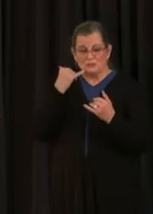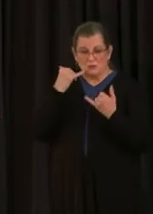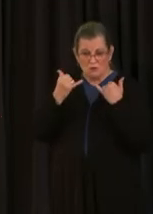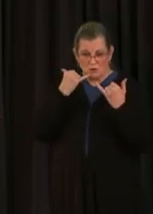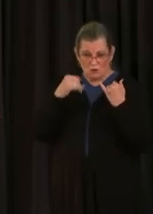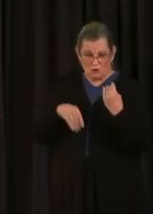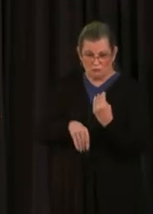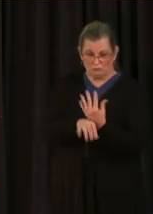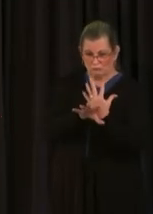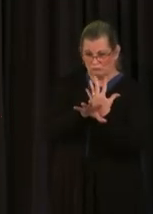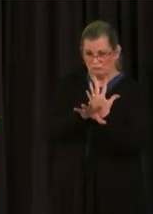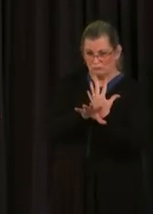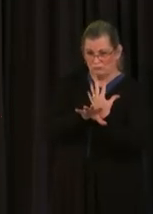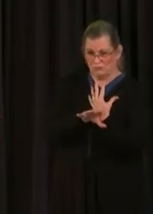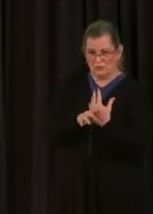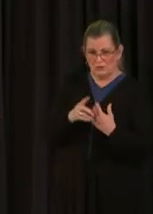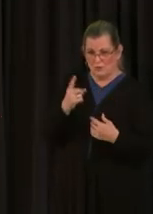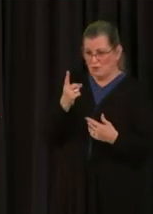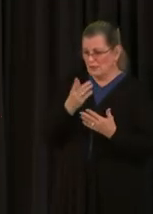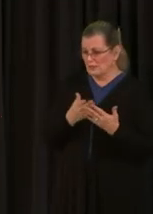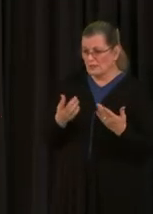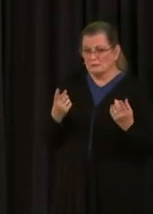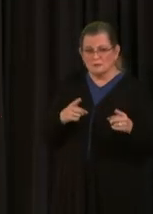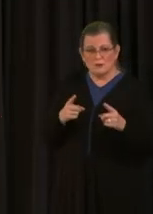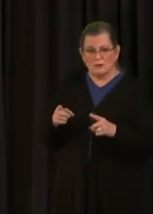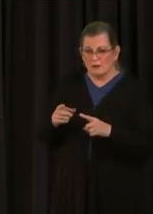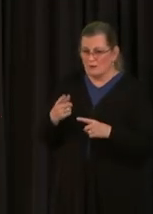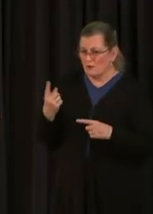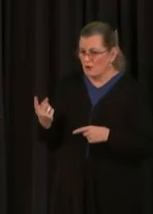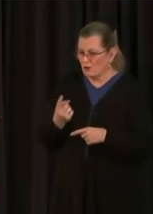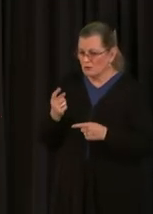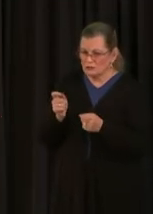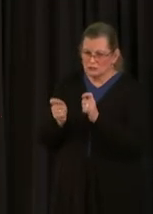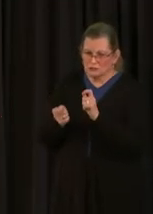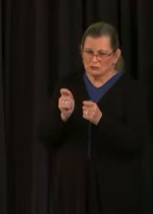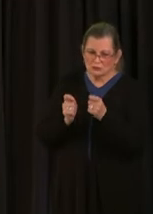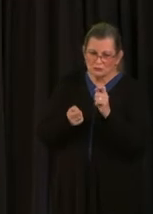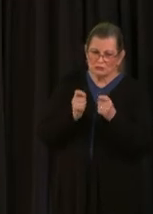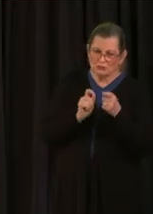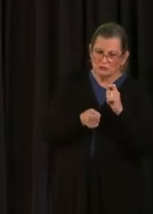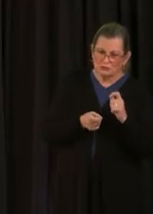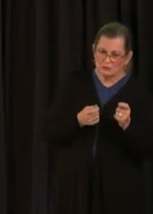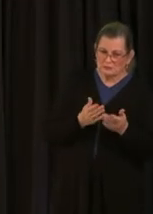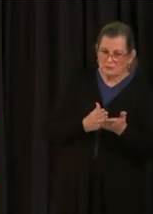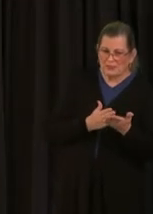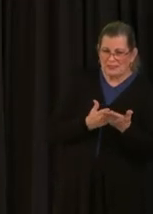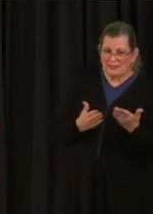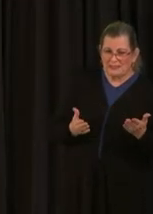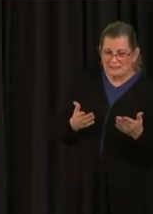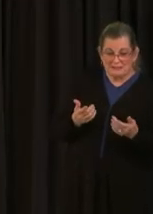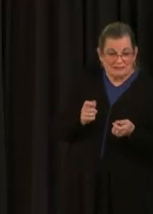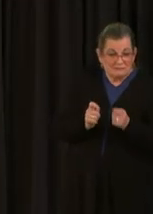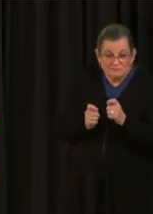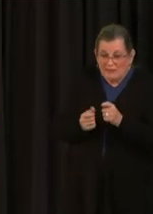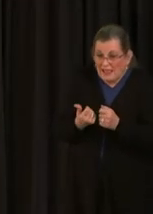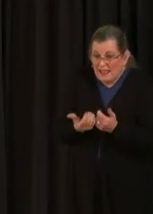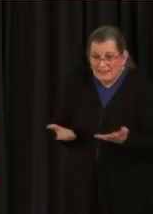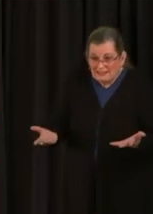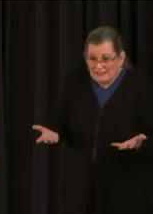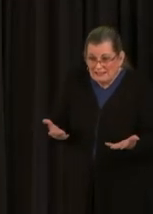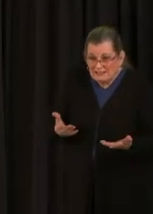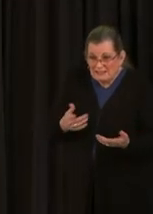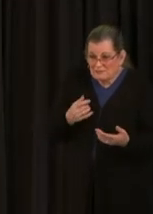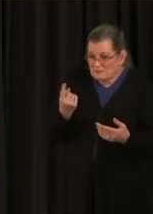trainings and initiatives to ensure that parents and students have various ways to travel safely to school.